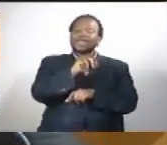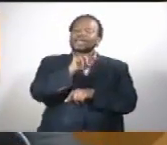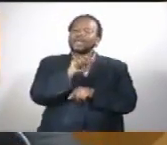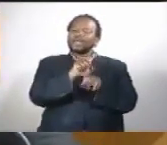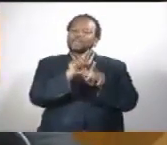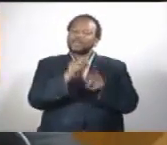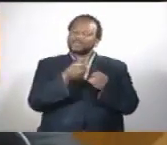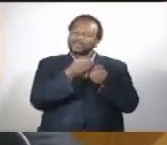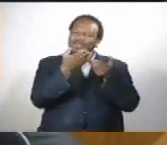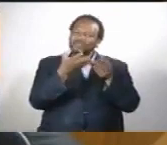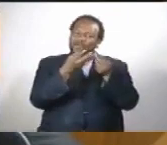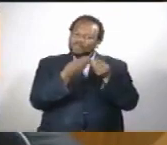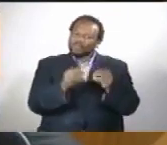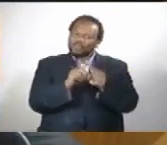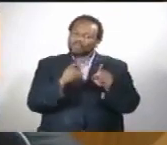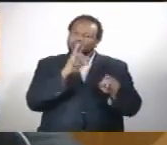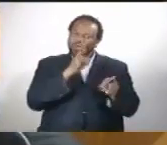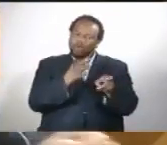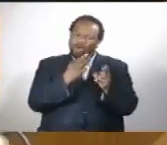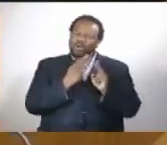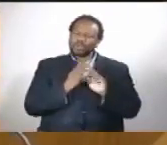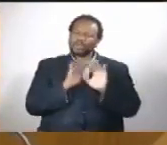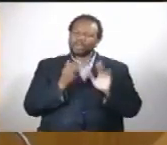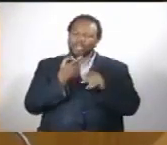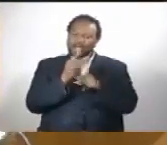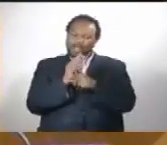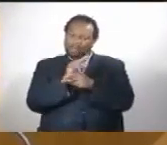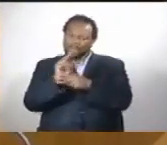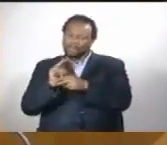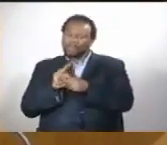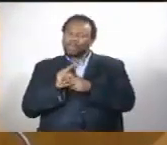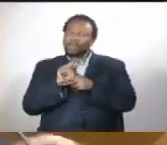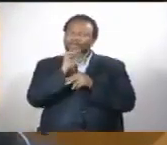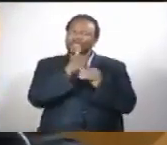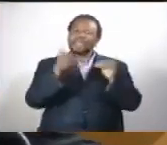for mechanisms to ensure accountability and to maintain oversight of the executive.